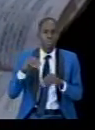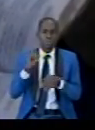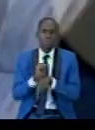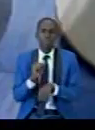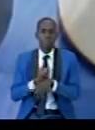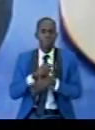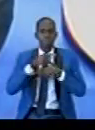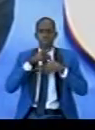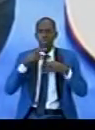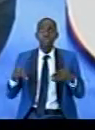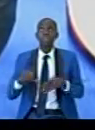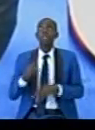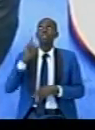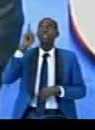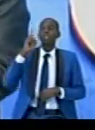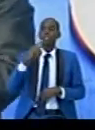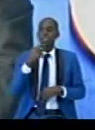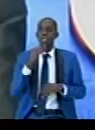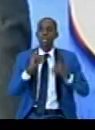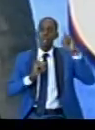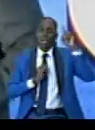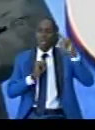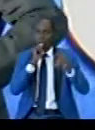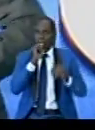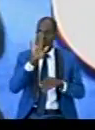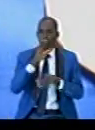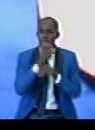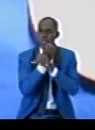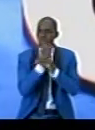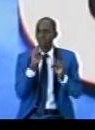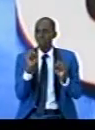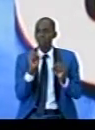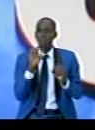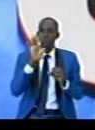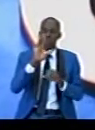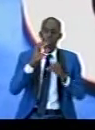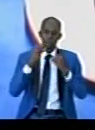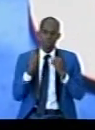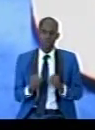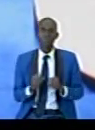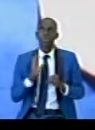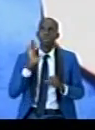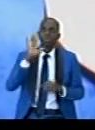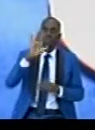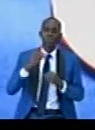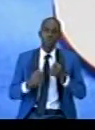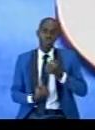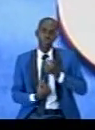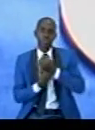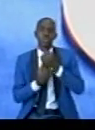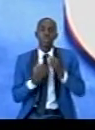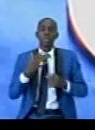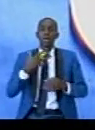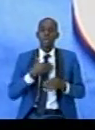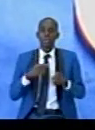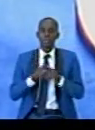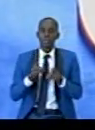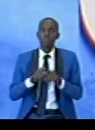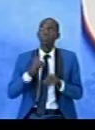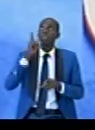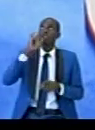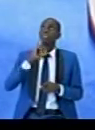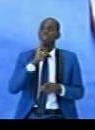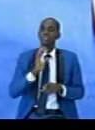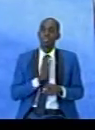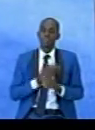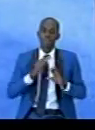your salvation. I am your strength. I am your succor. He is our supply. My God shall supply all your